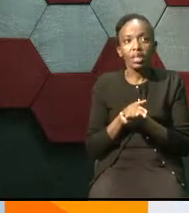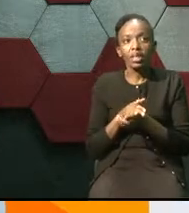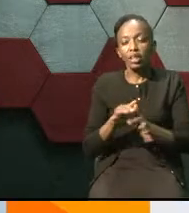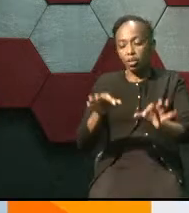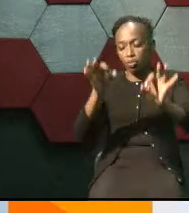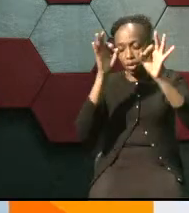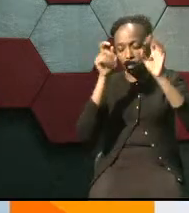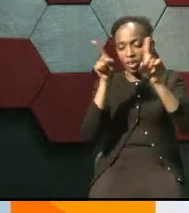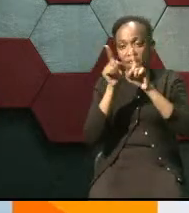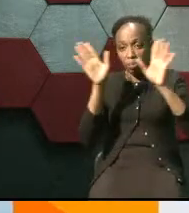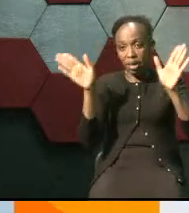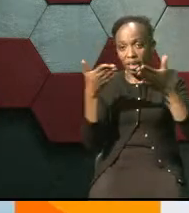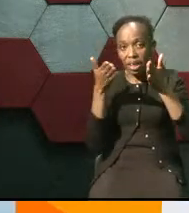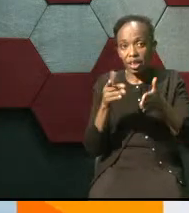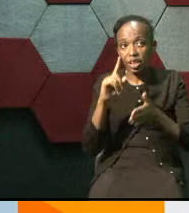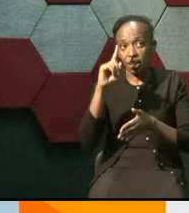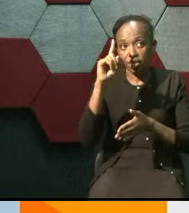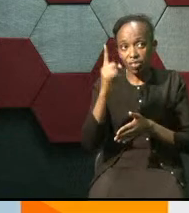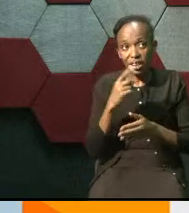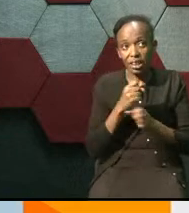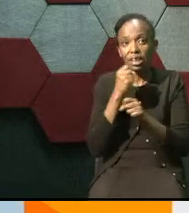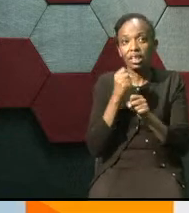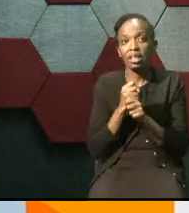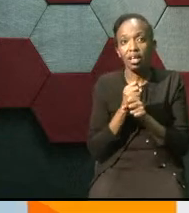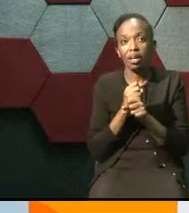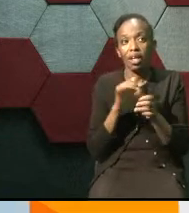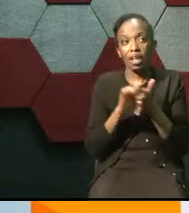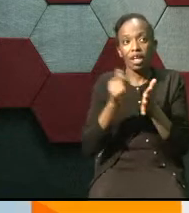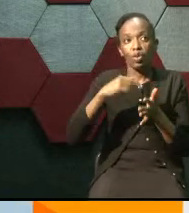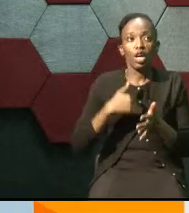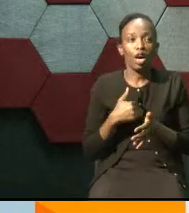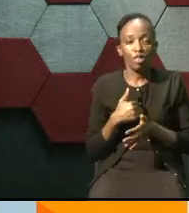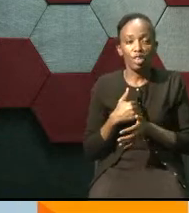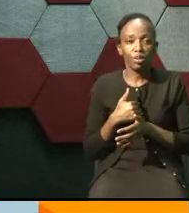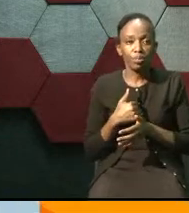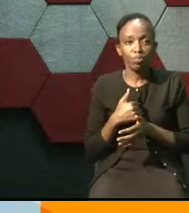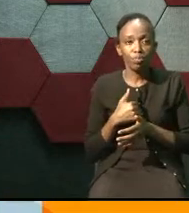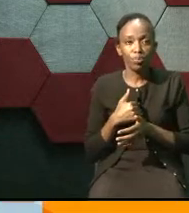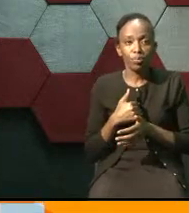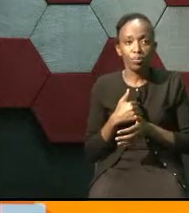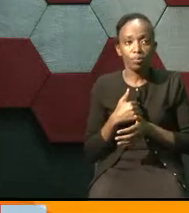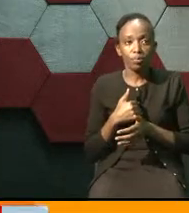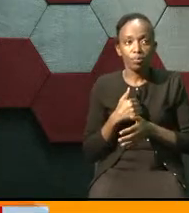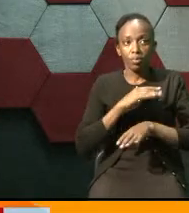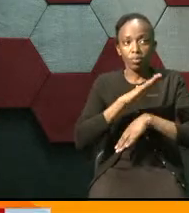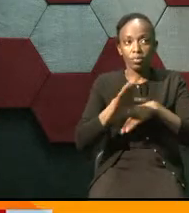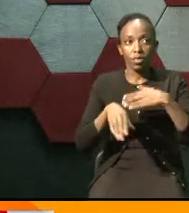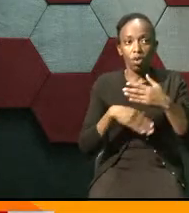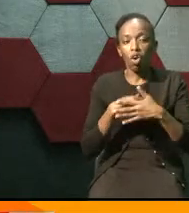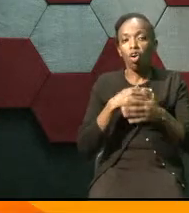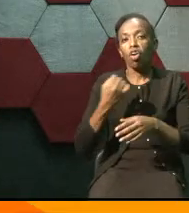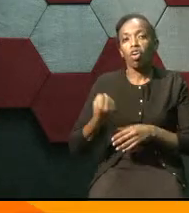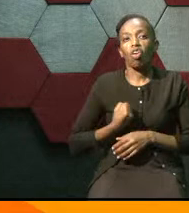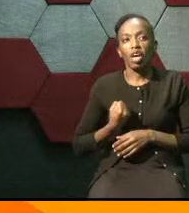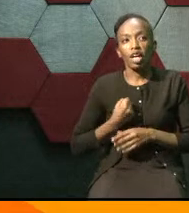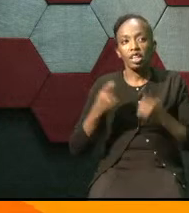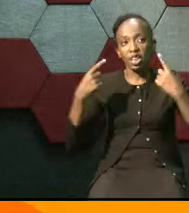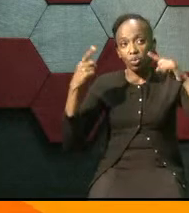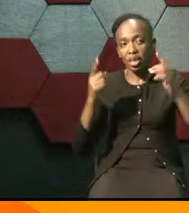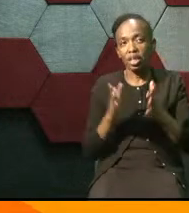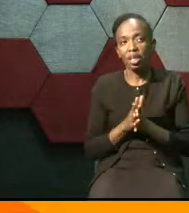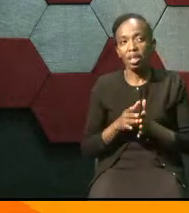so inspiring. This is the first year that we have had all girls winning.